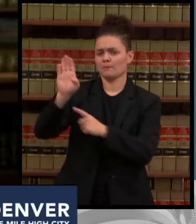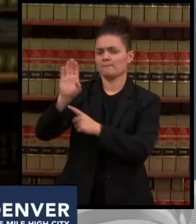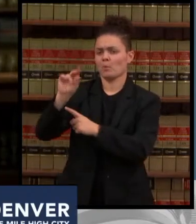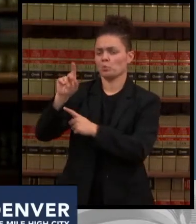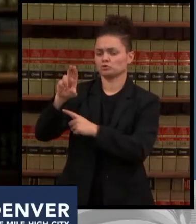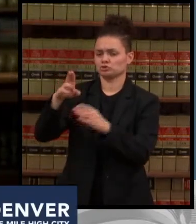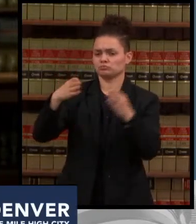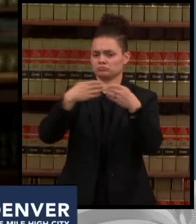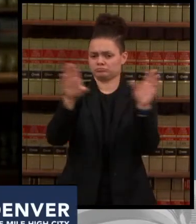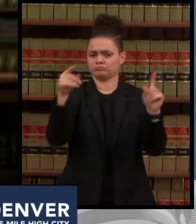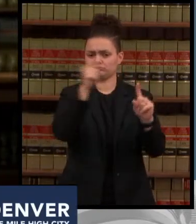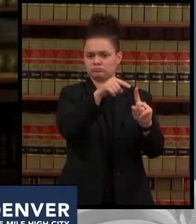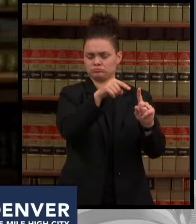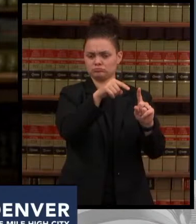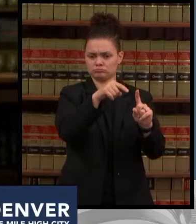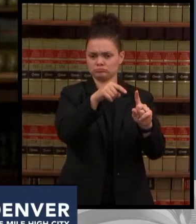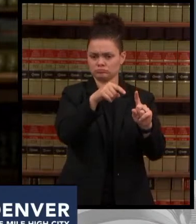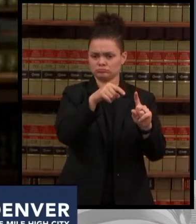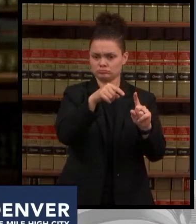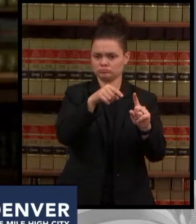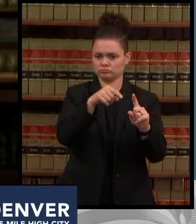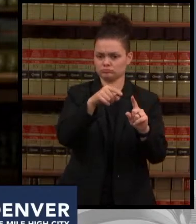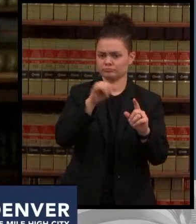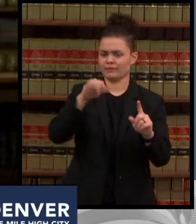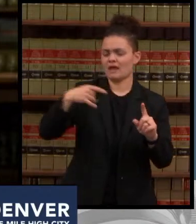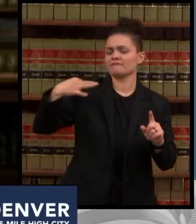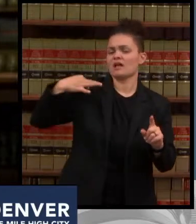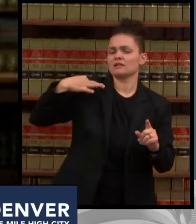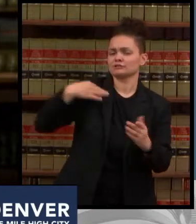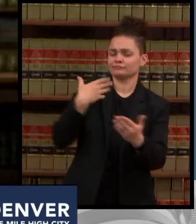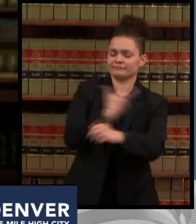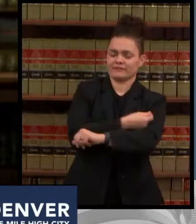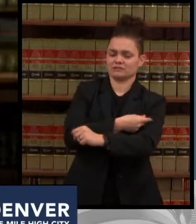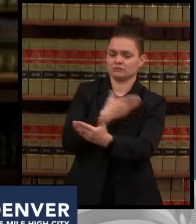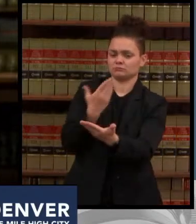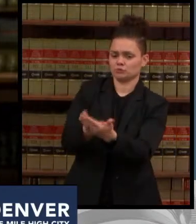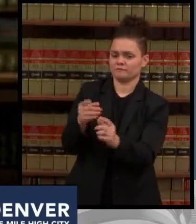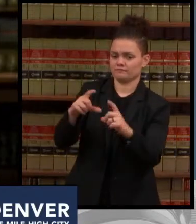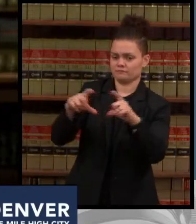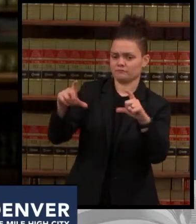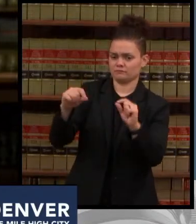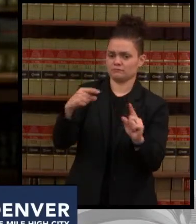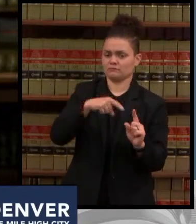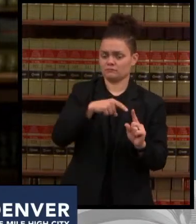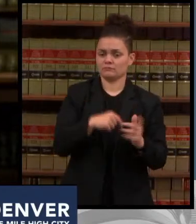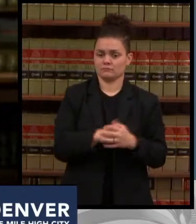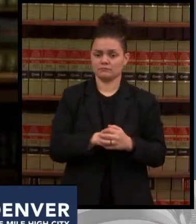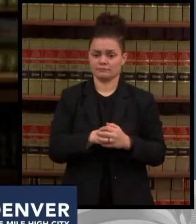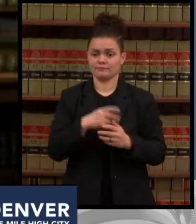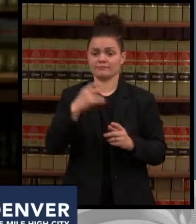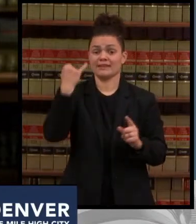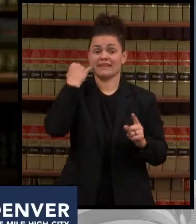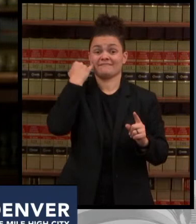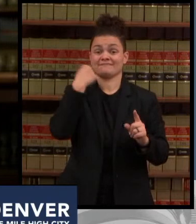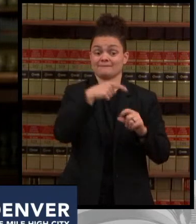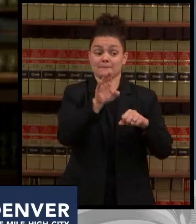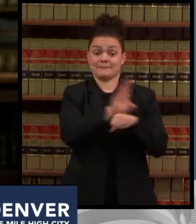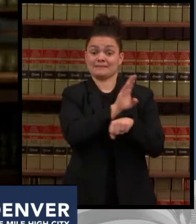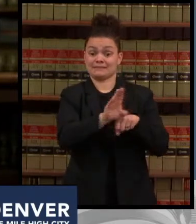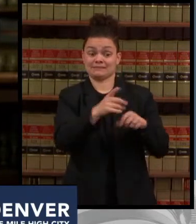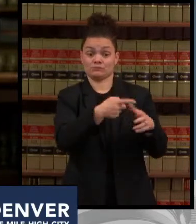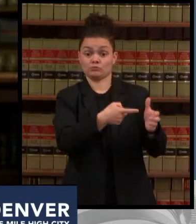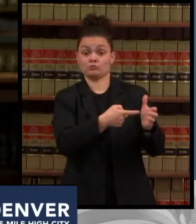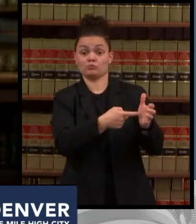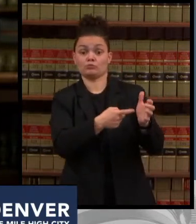program, is that if a business wants to implement the program, the vaccination verification